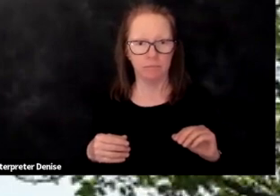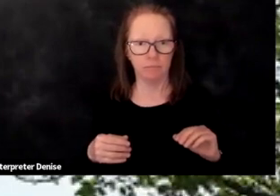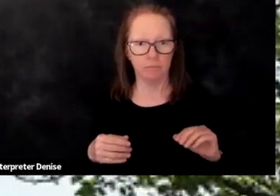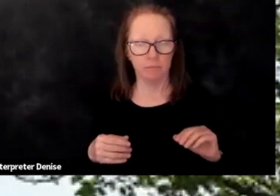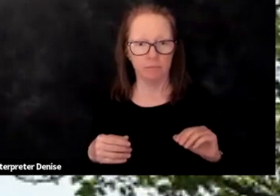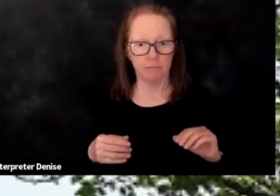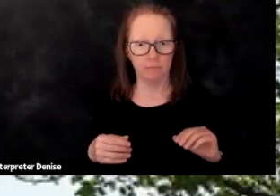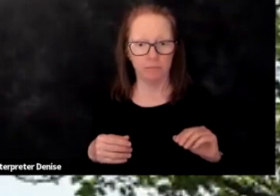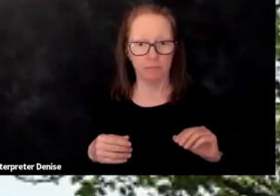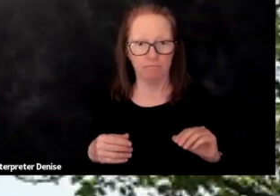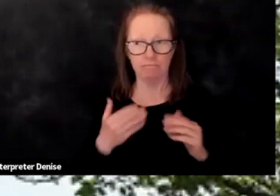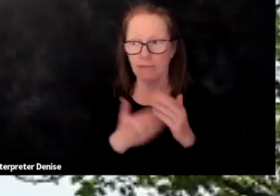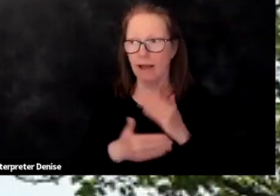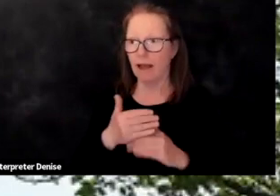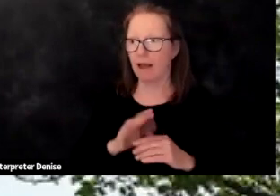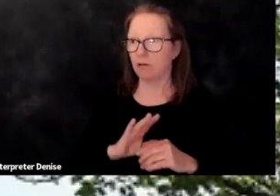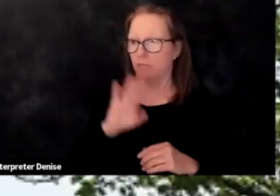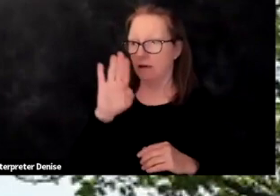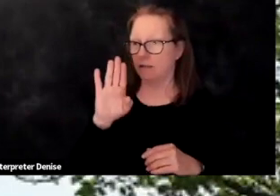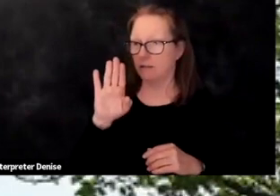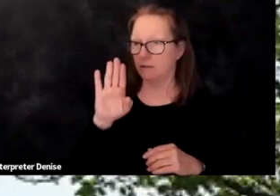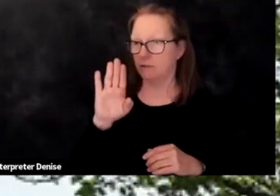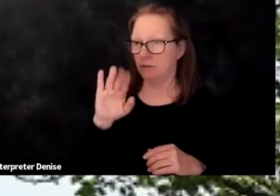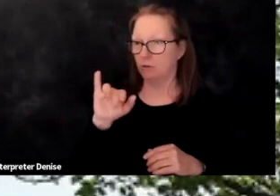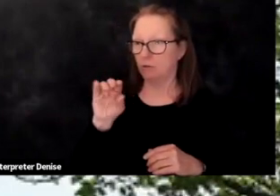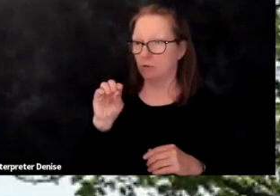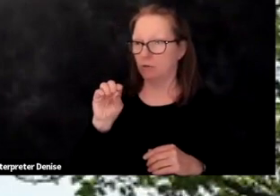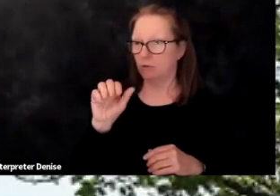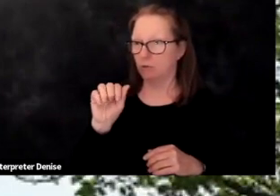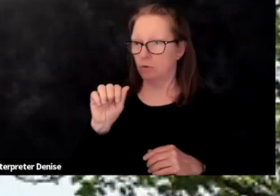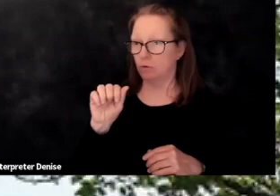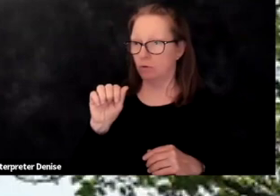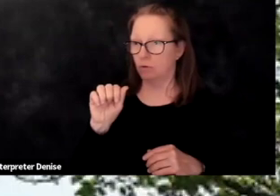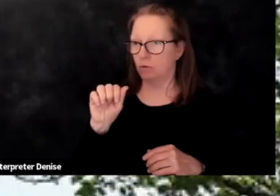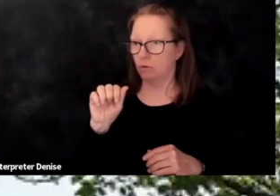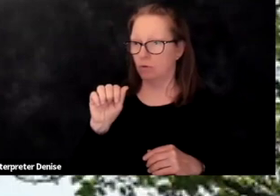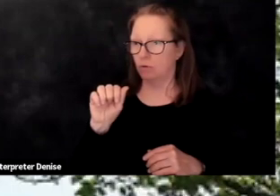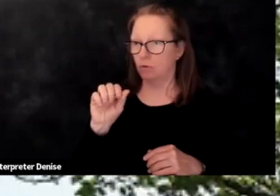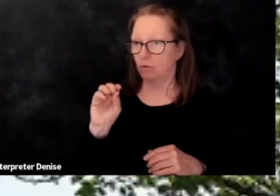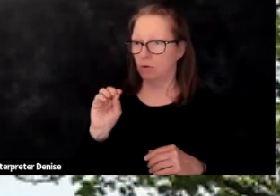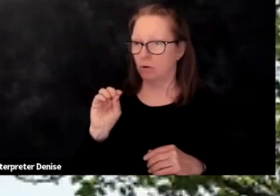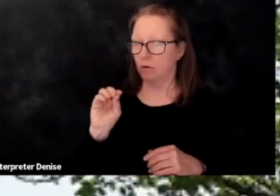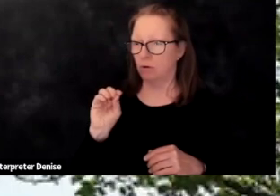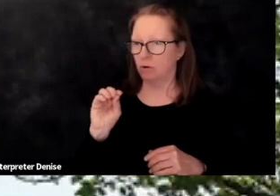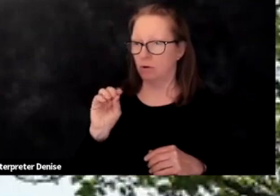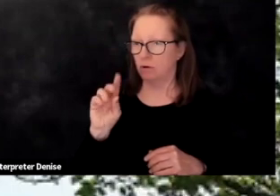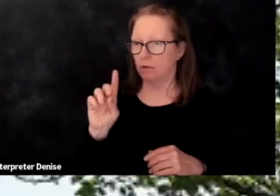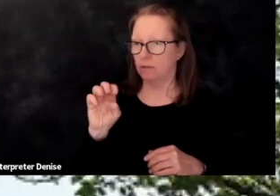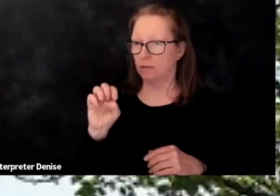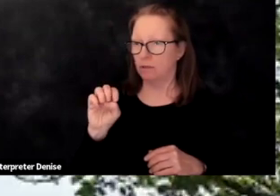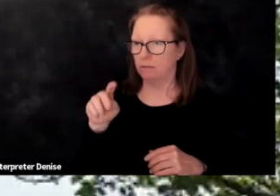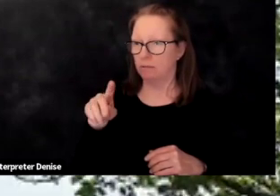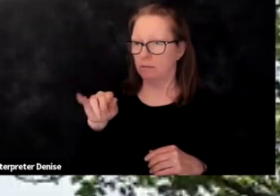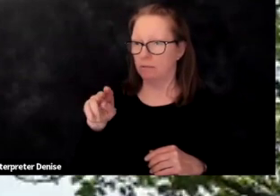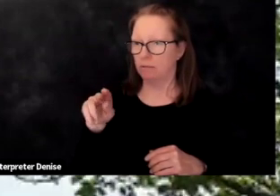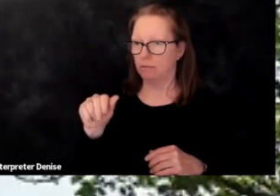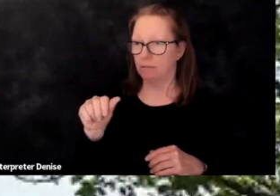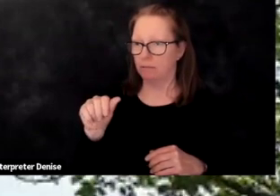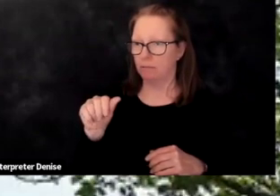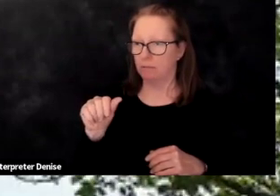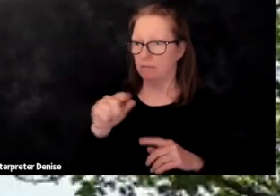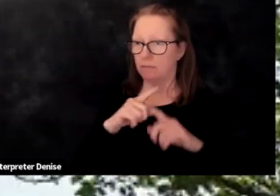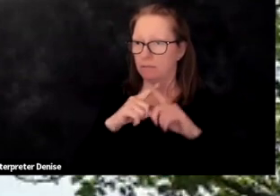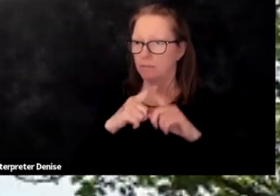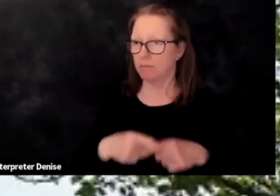Actually, I see a hand raised. So, Joa, let me give you permissions to unmute your mic, and then I can go back to the chat.